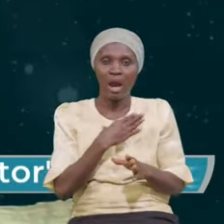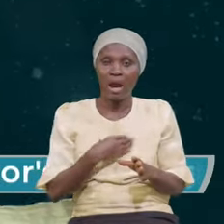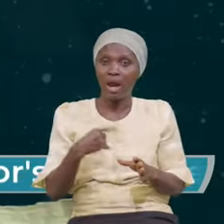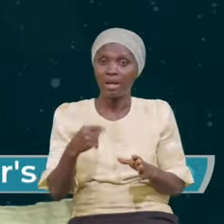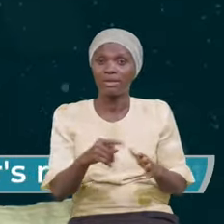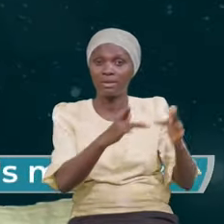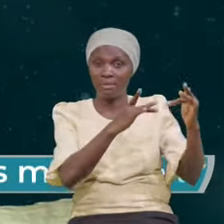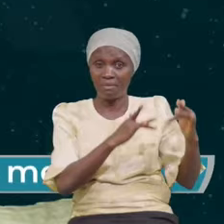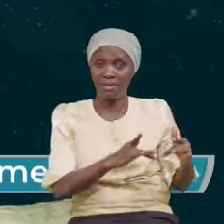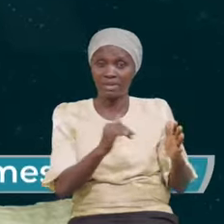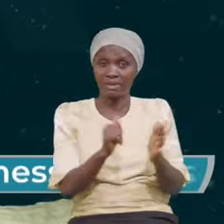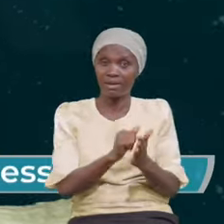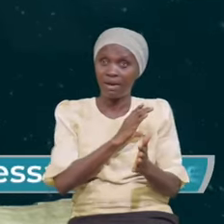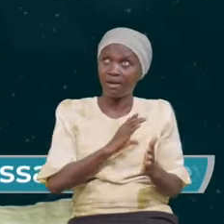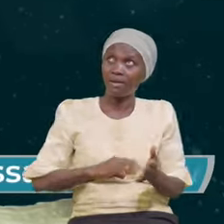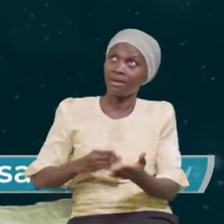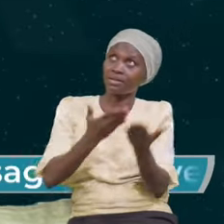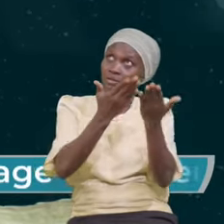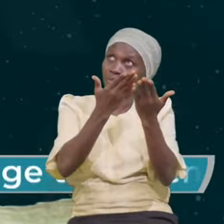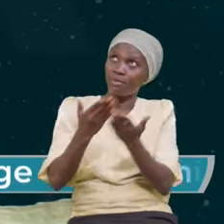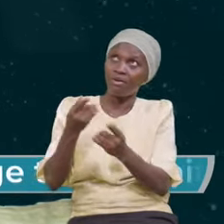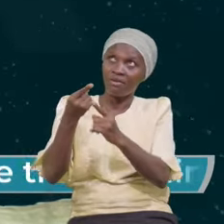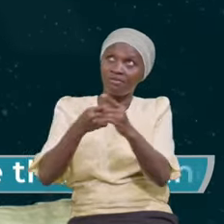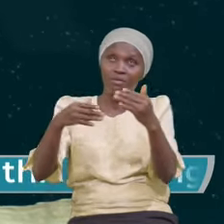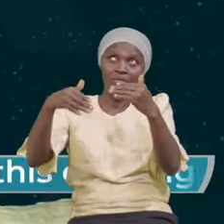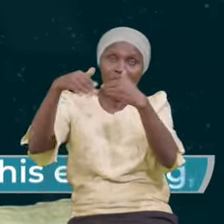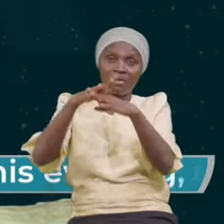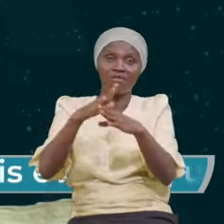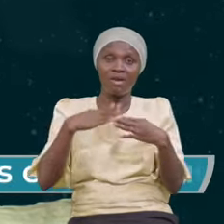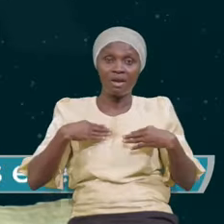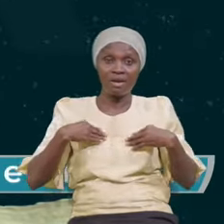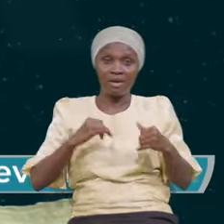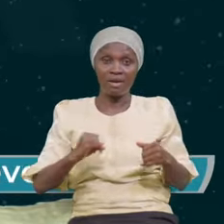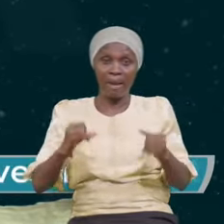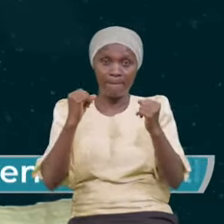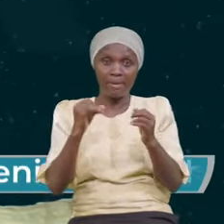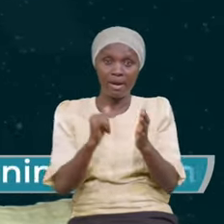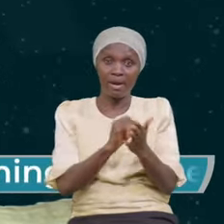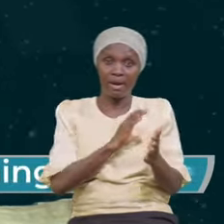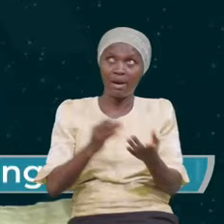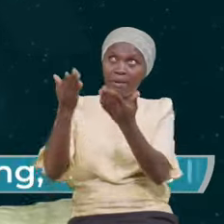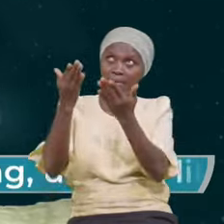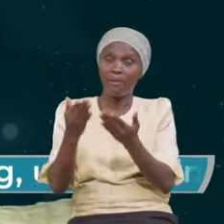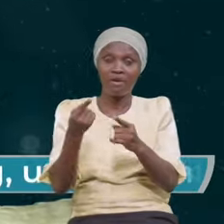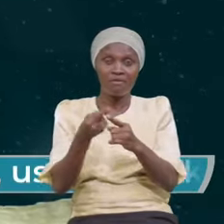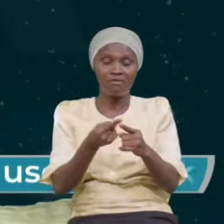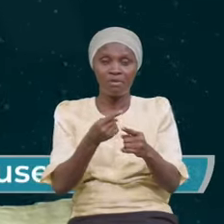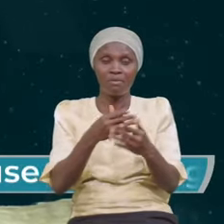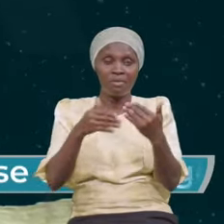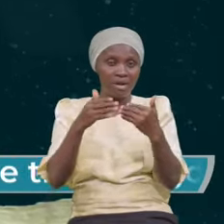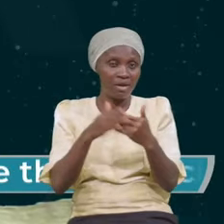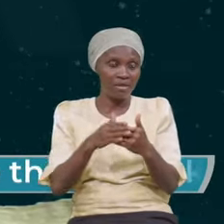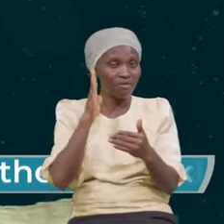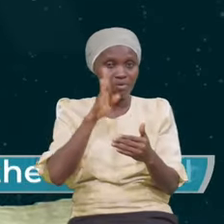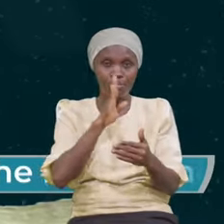that Christ brought from heaven, the healing that Christ brought from heaven will be your portion. Get ready.